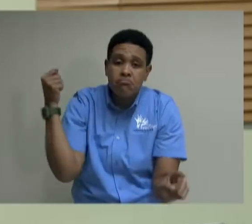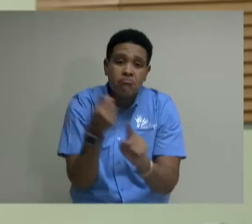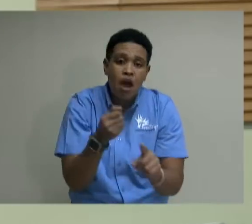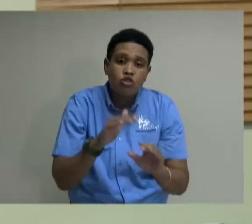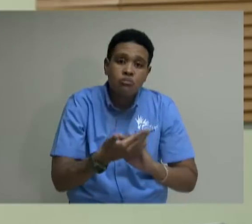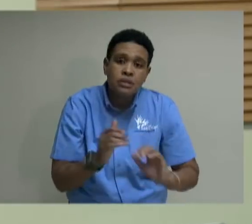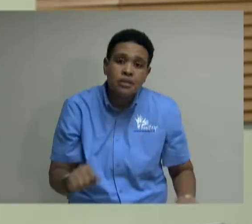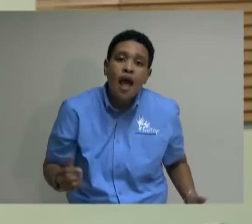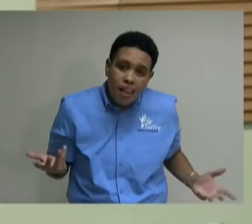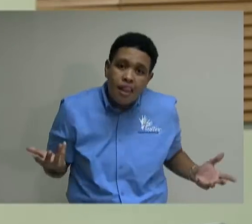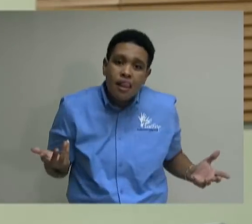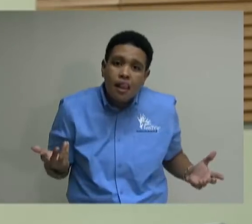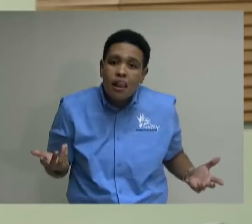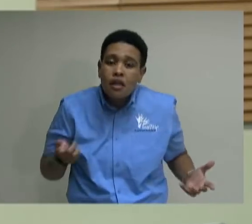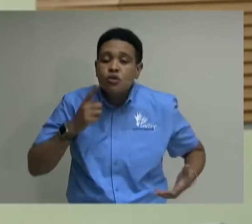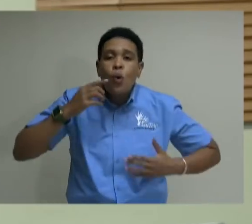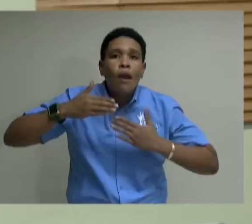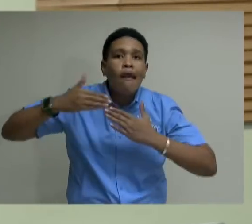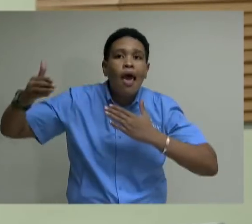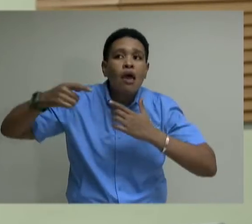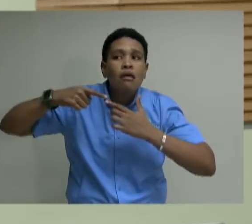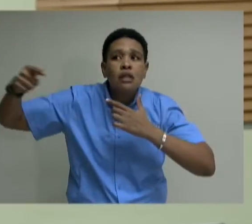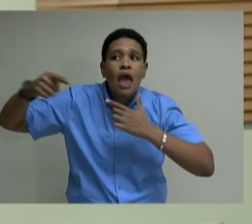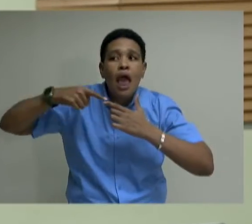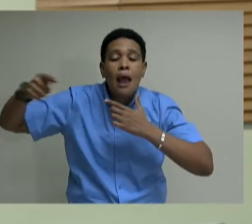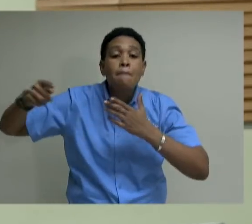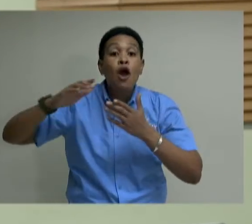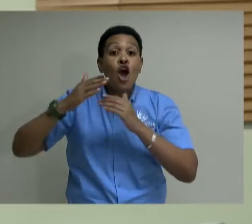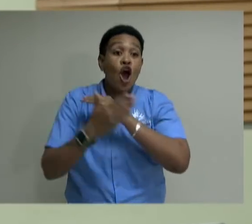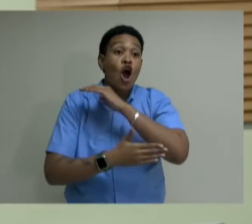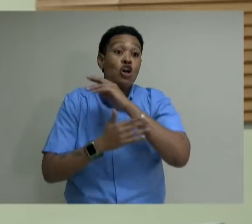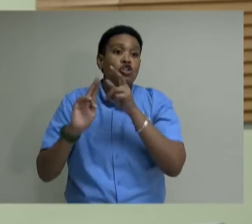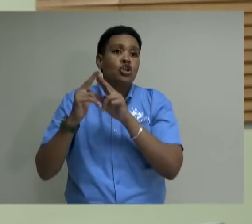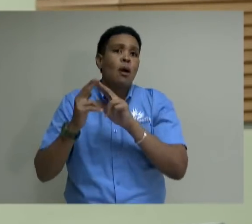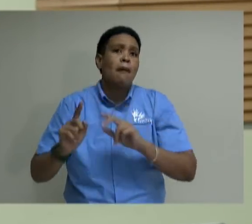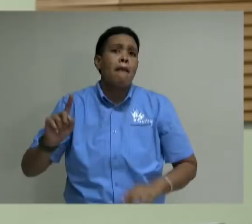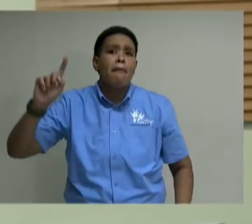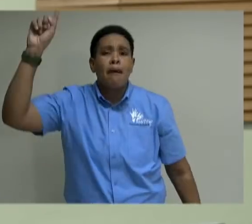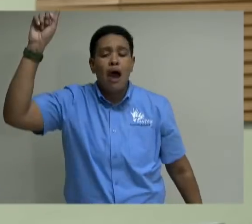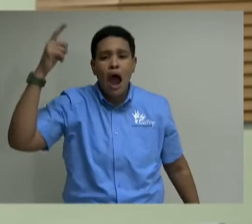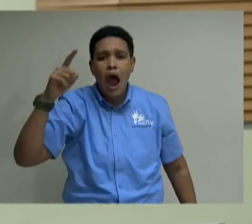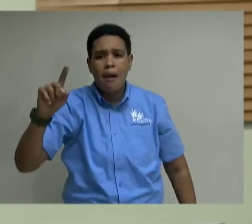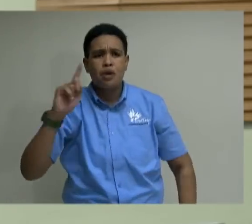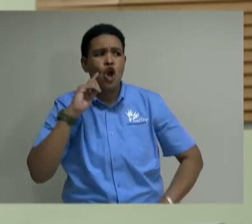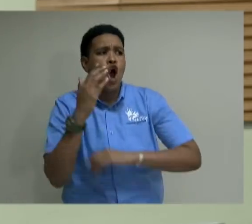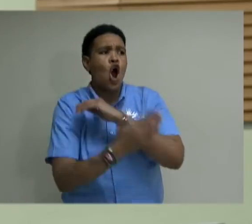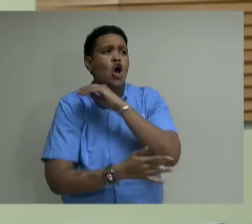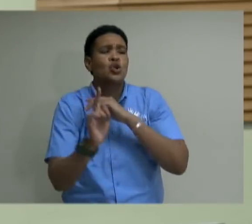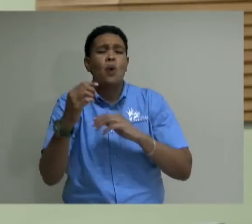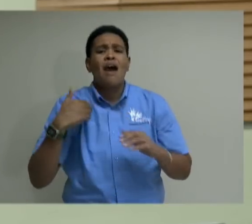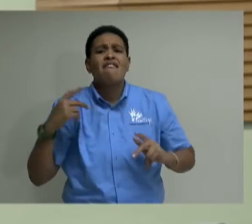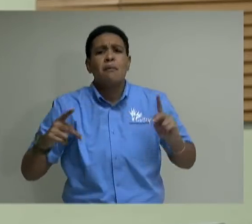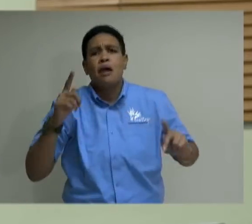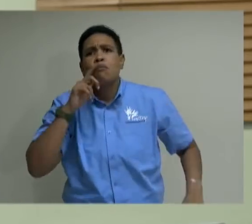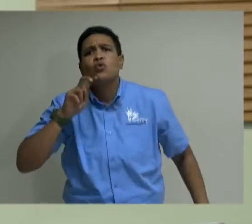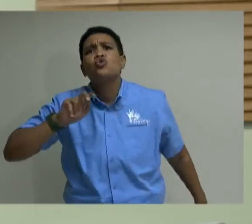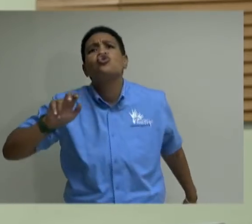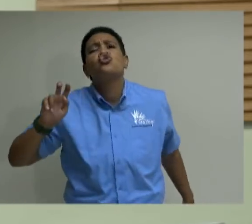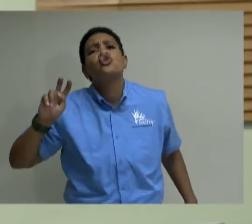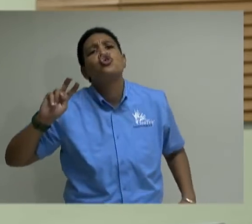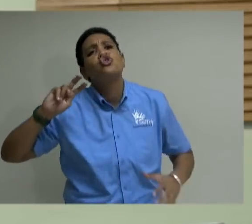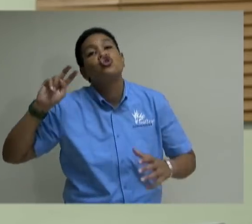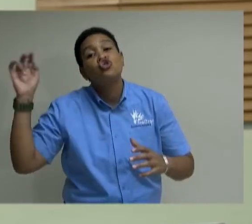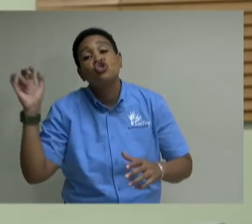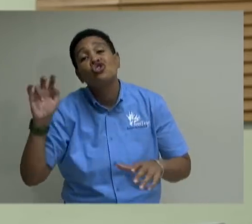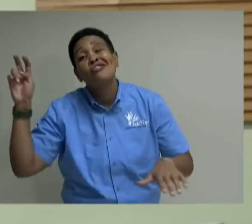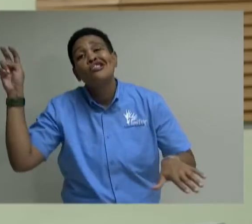so therefore in neighboring countries, we see the numbers going up. In countries where we have persons that travel a lot to